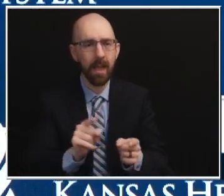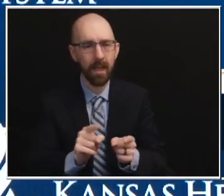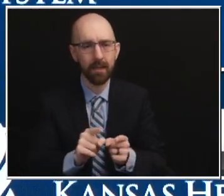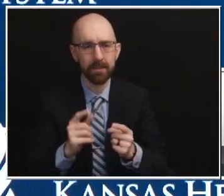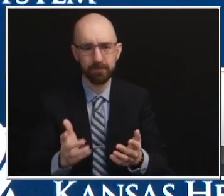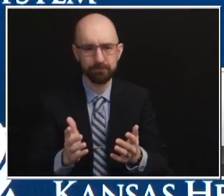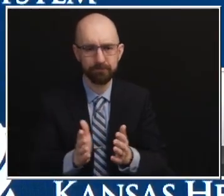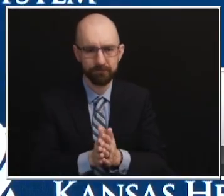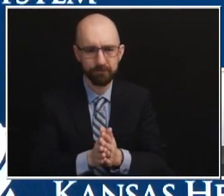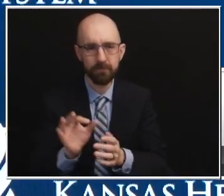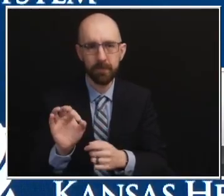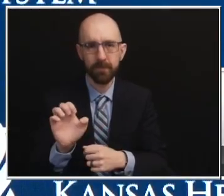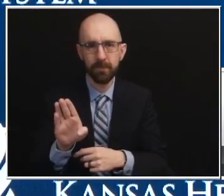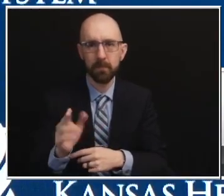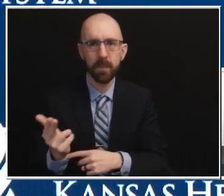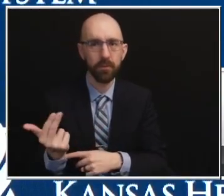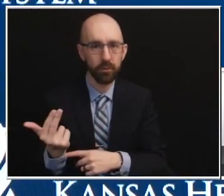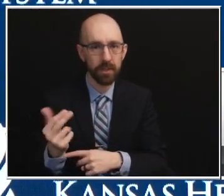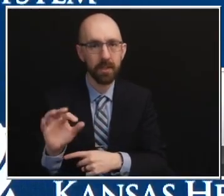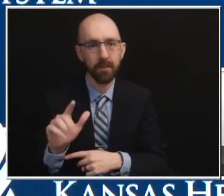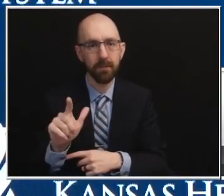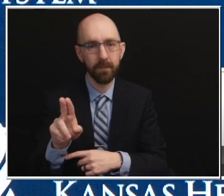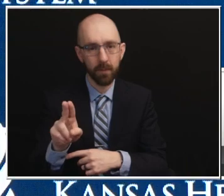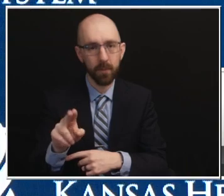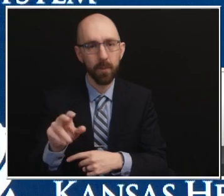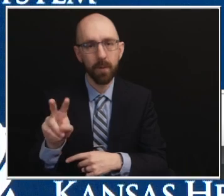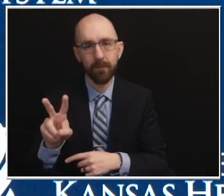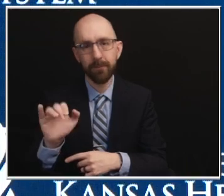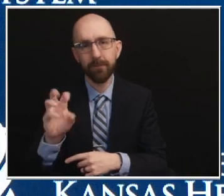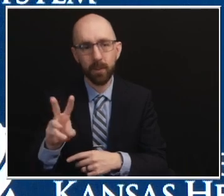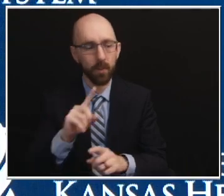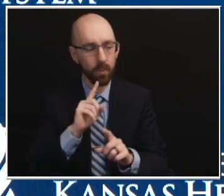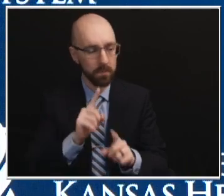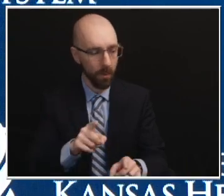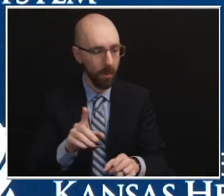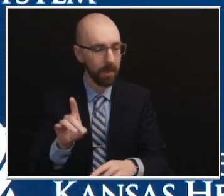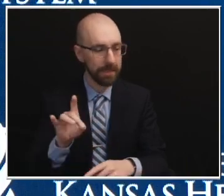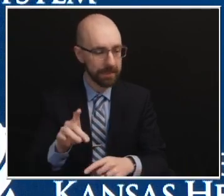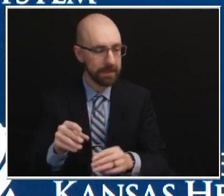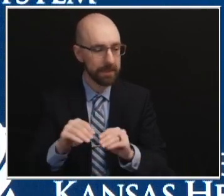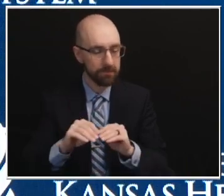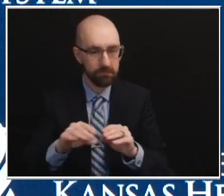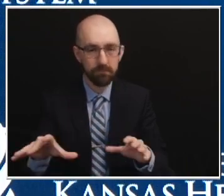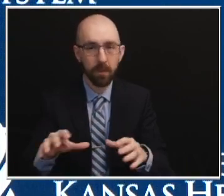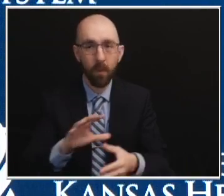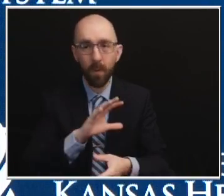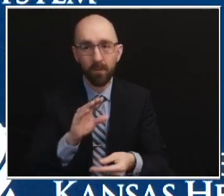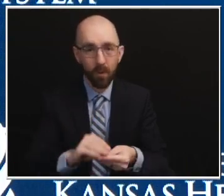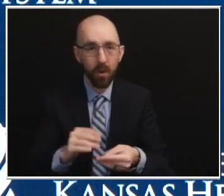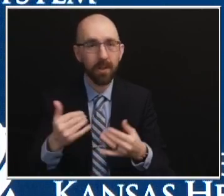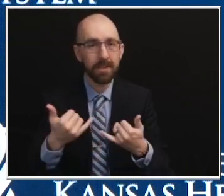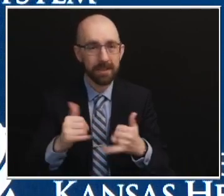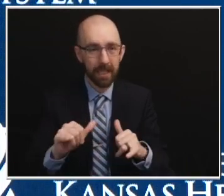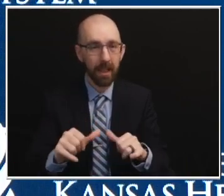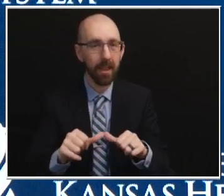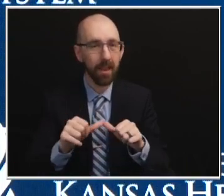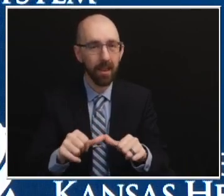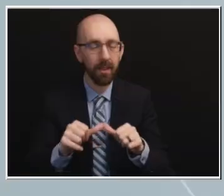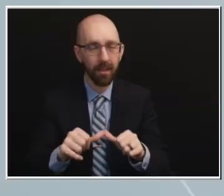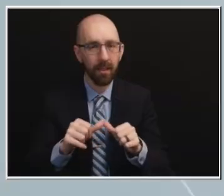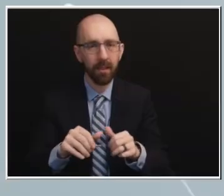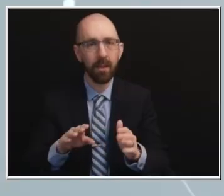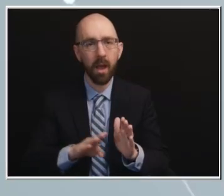February 13th, the FluView report did come out. Overall, there is still continued uptrend